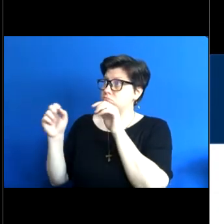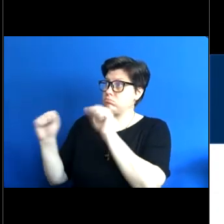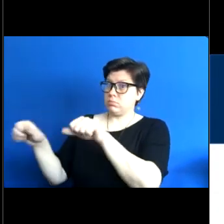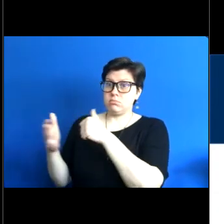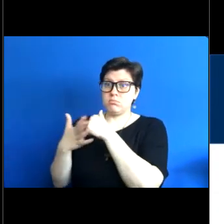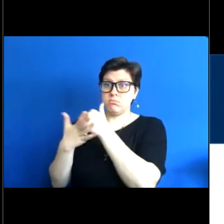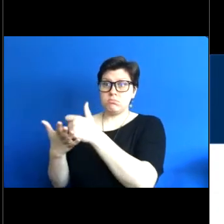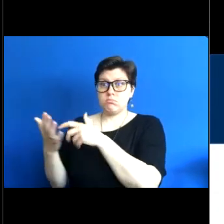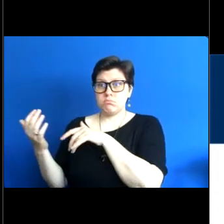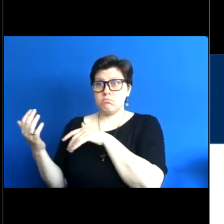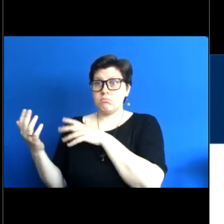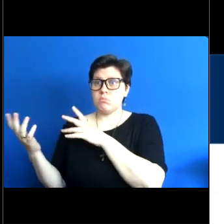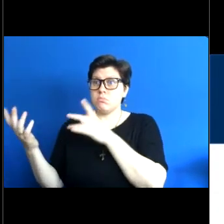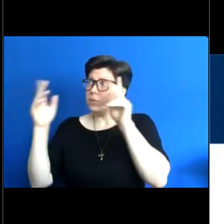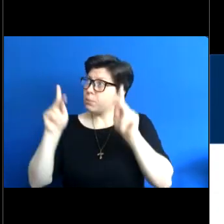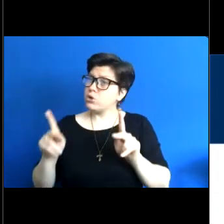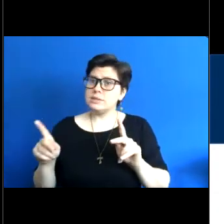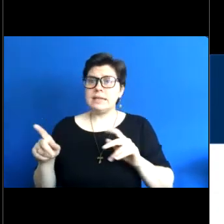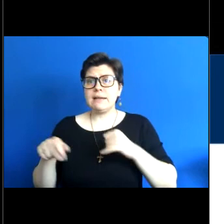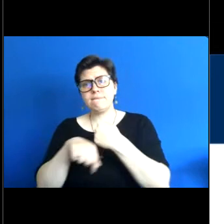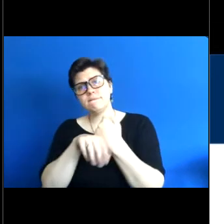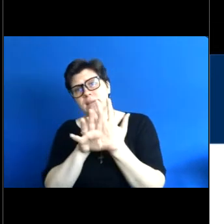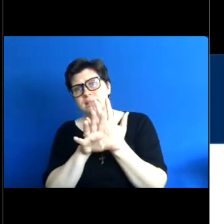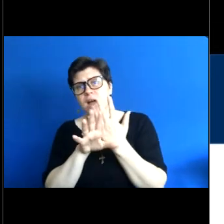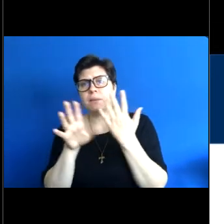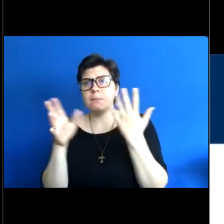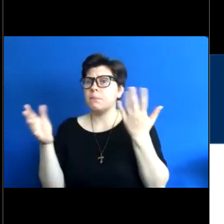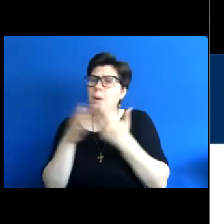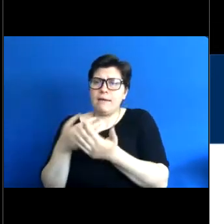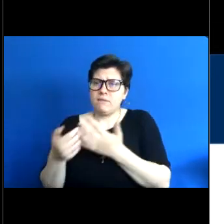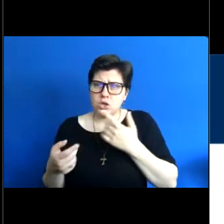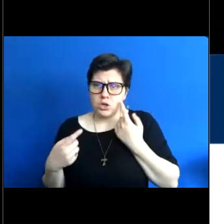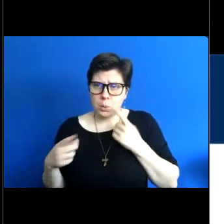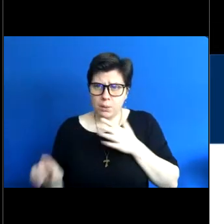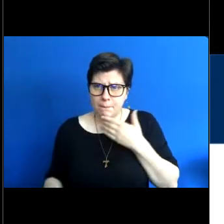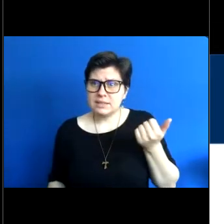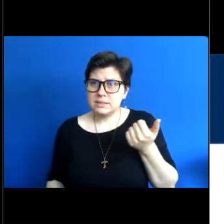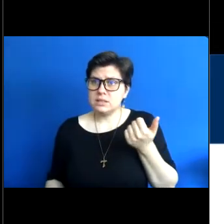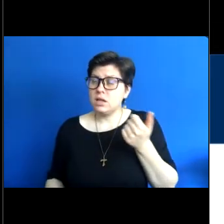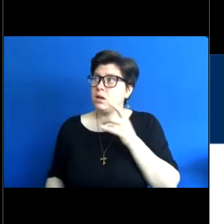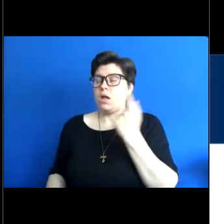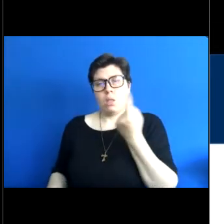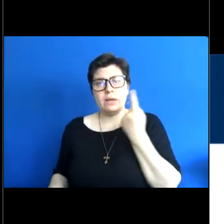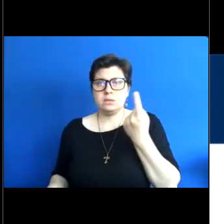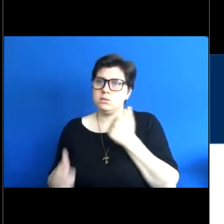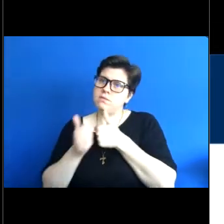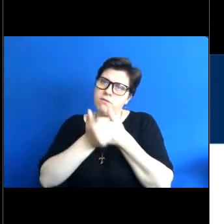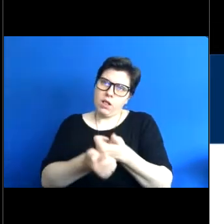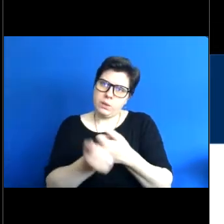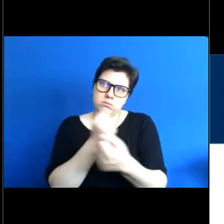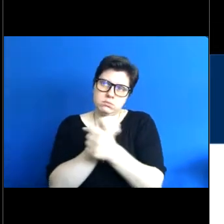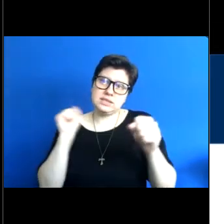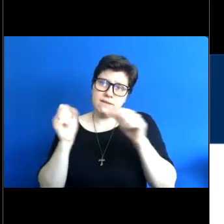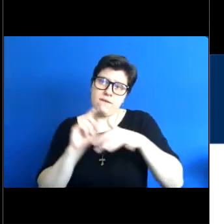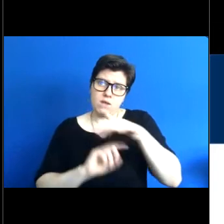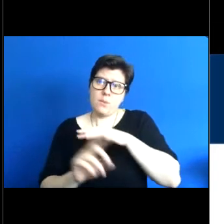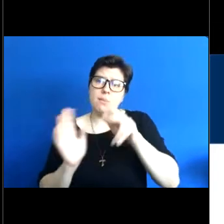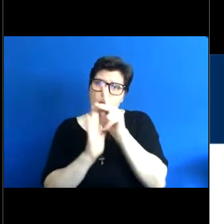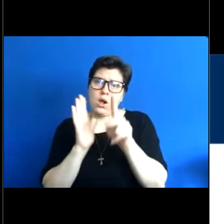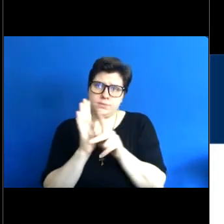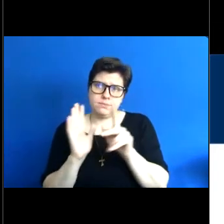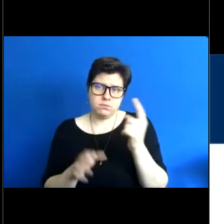in person or via FaceTime or whatever way works best, always, of course, following safe environment protocols.